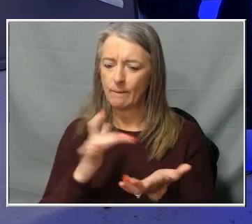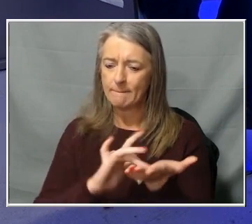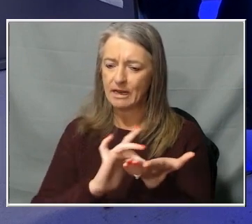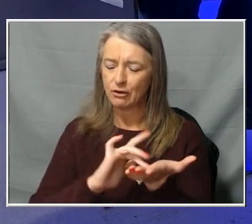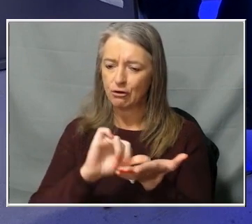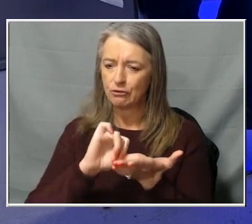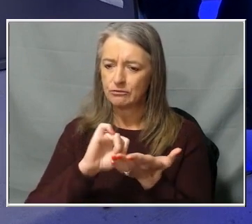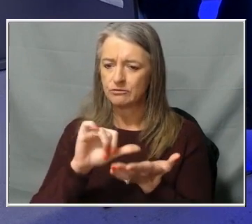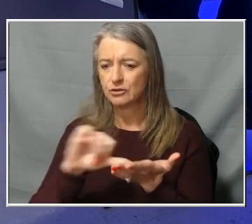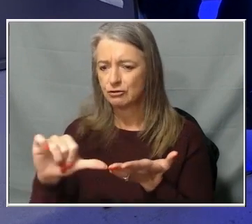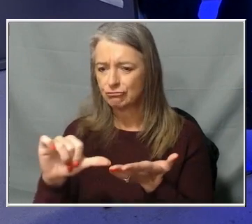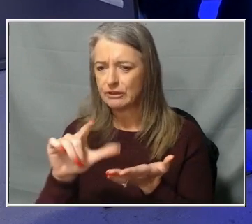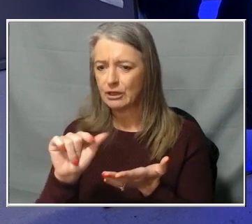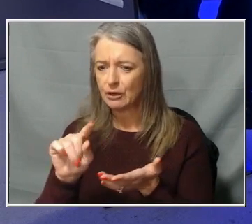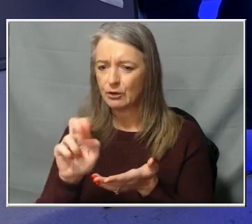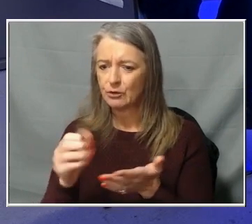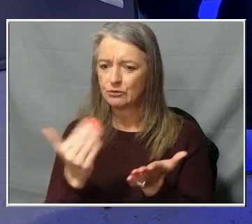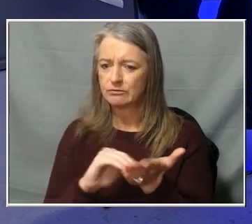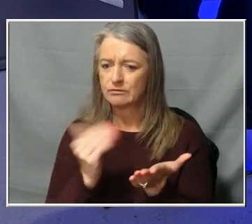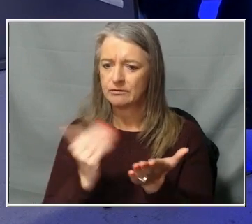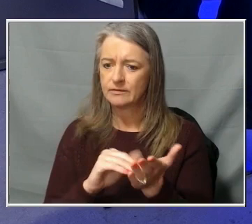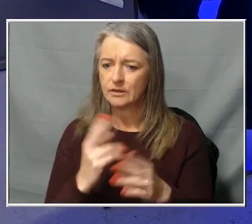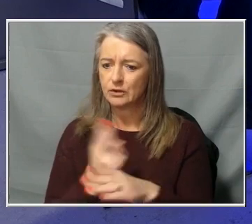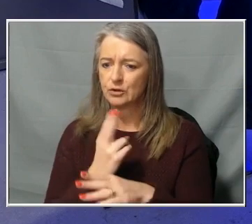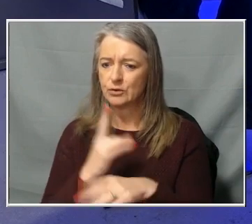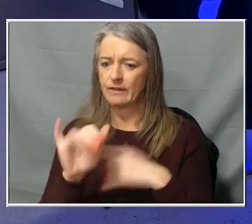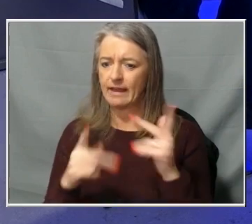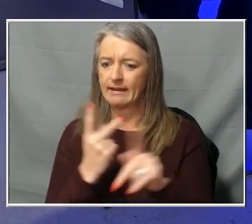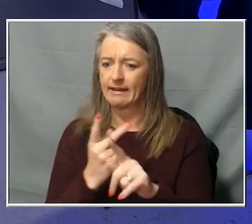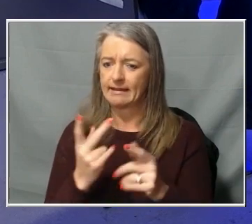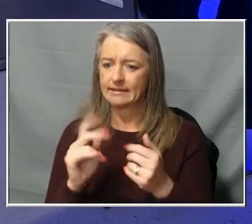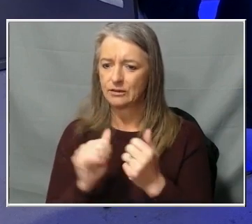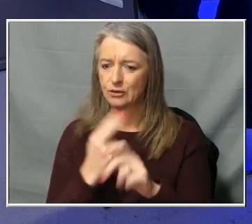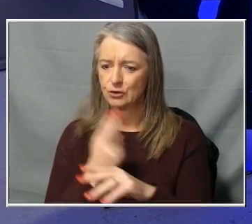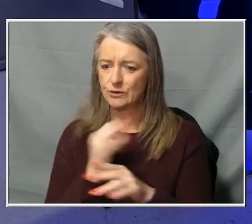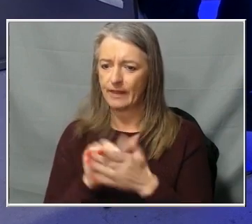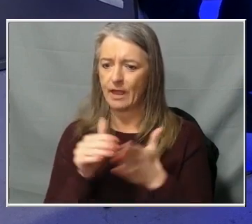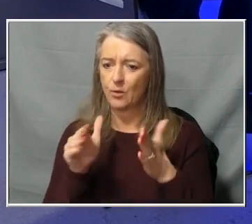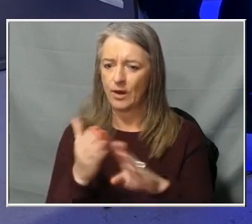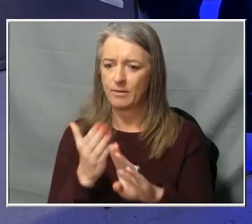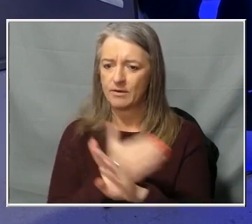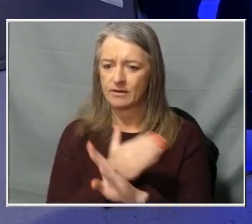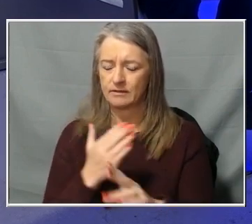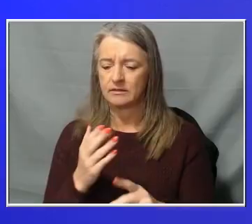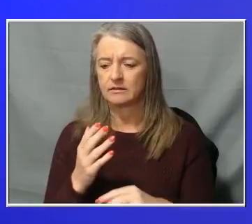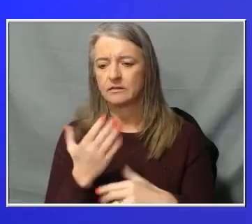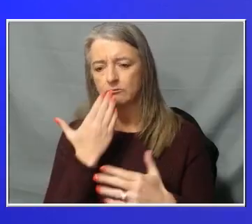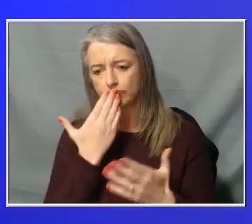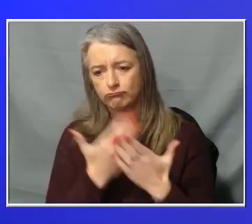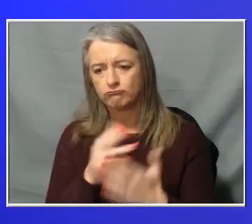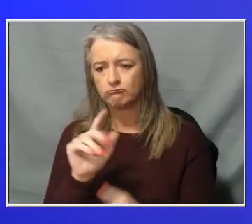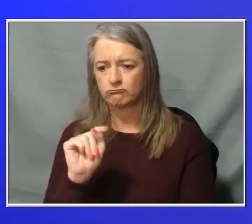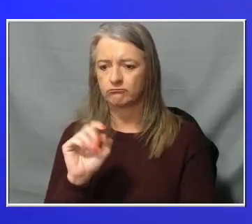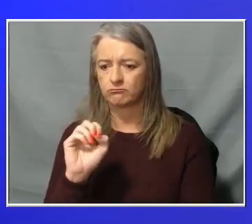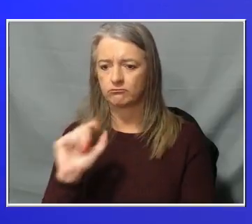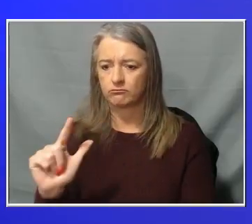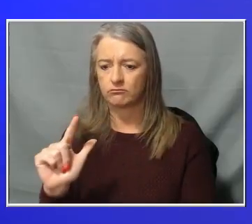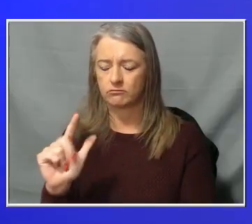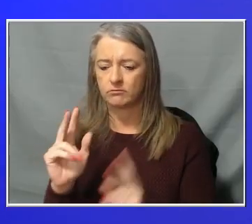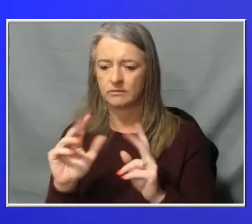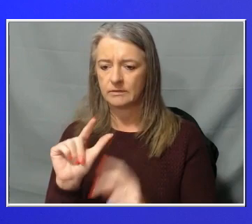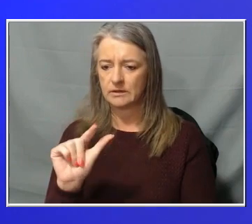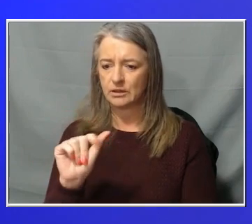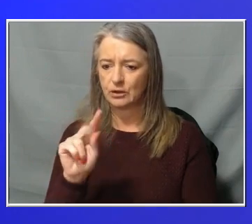often, but had you ever used it in this manner before? It's a very useful tool. It is very much super glue.